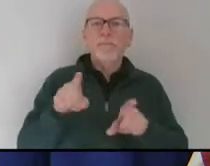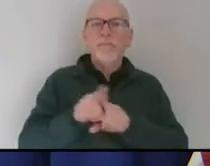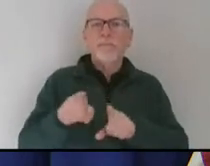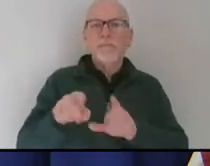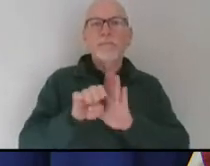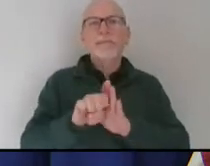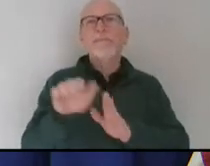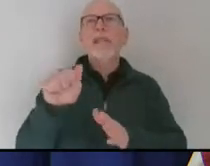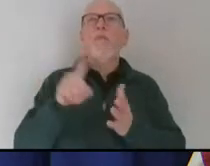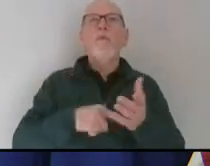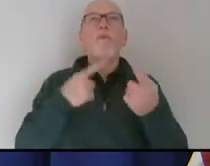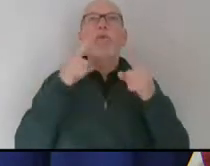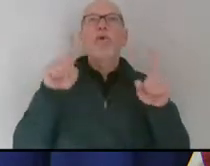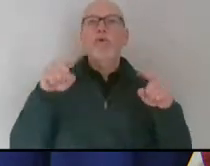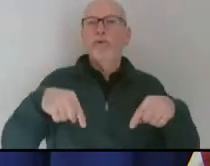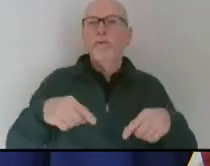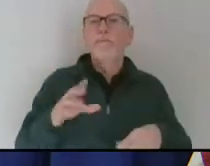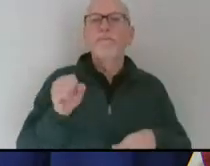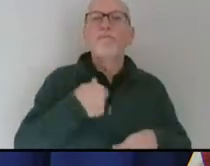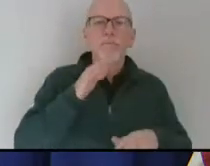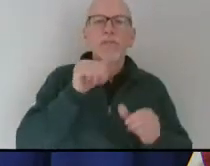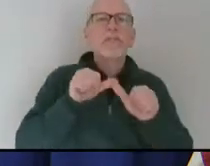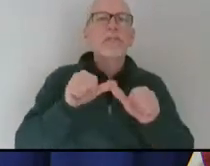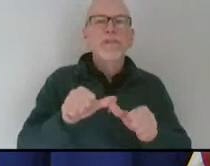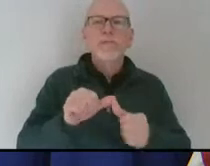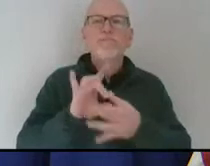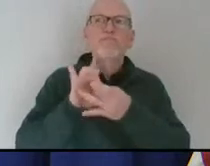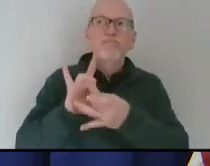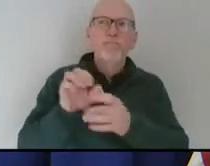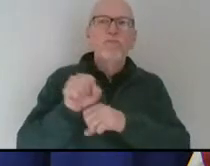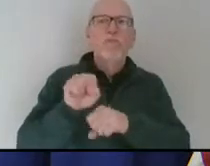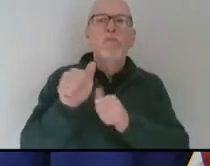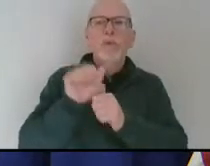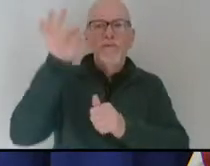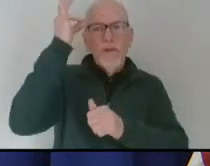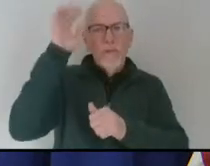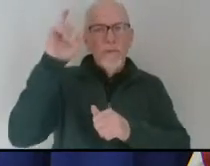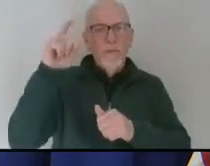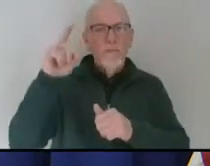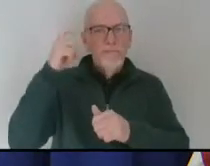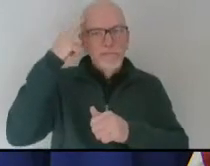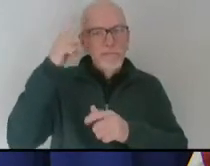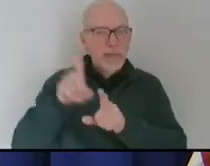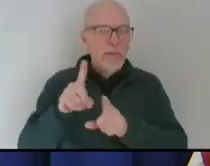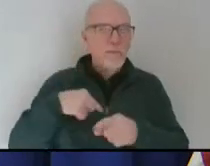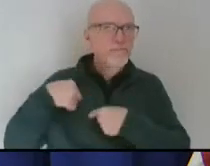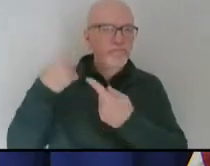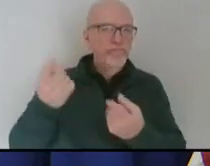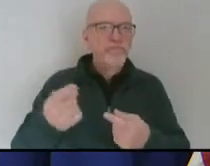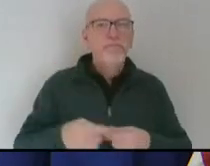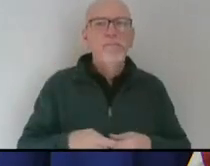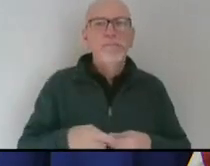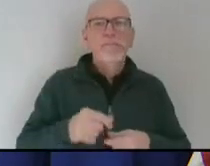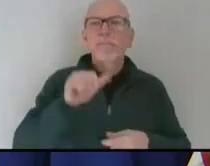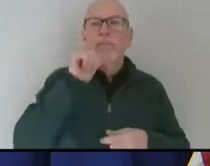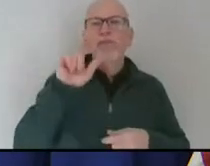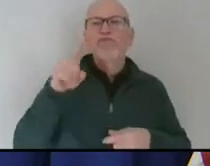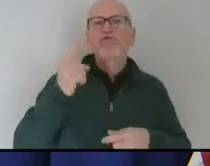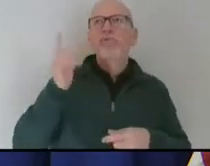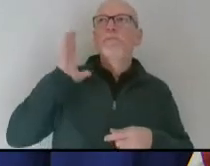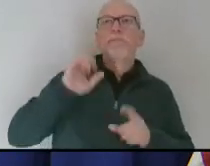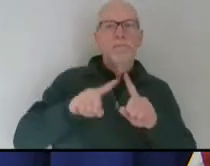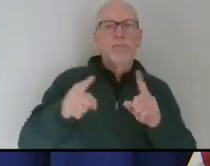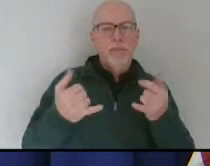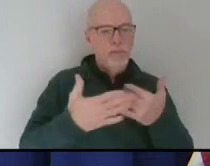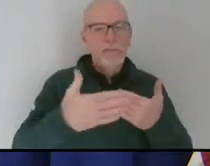what is working. And so we'll continue to collaborate and work with our federal partners, as we always have, not just looking back into the past, but